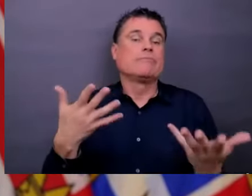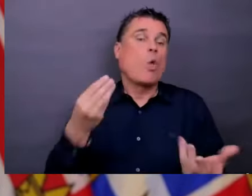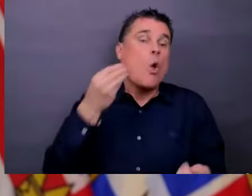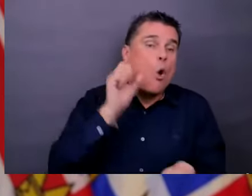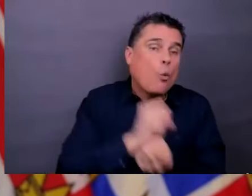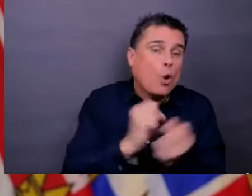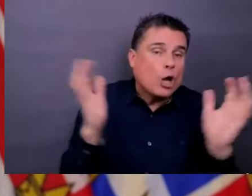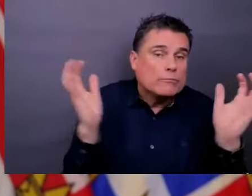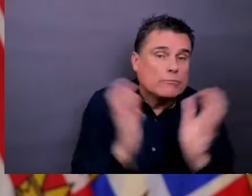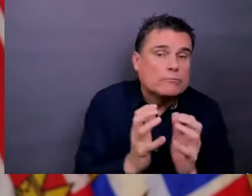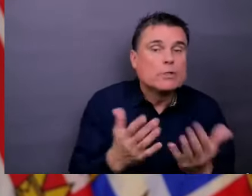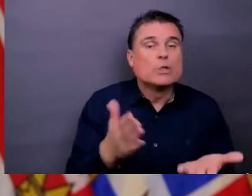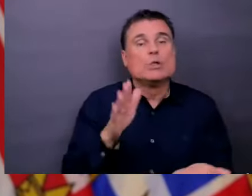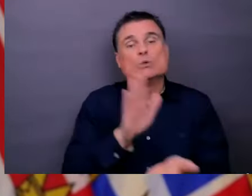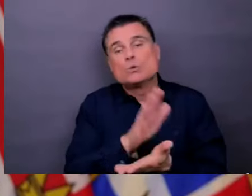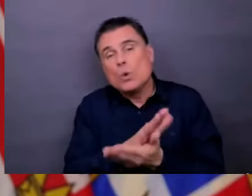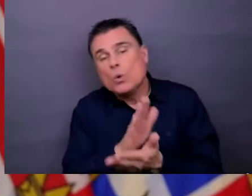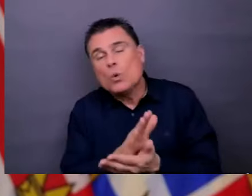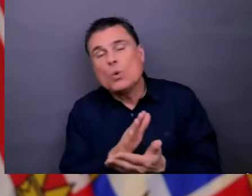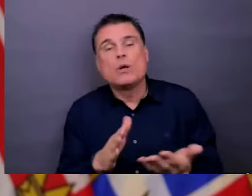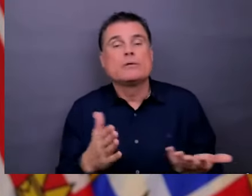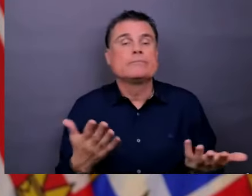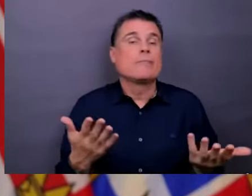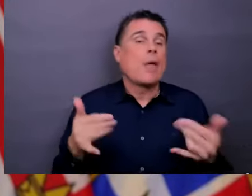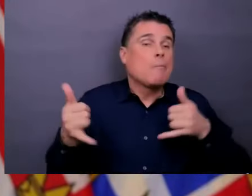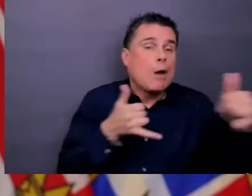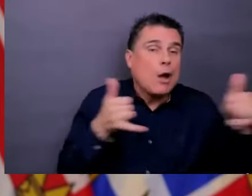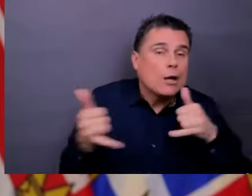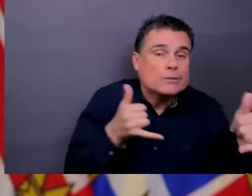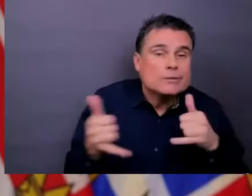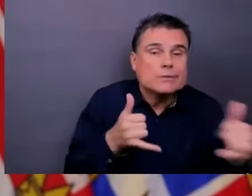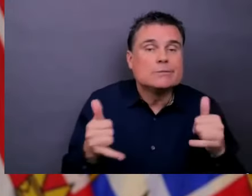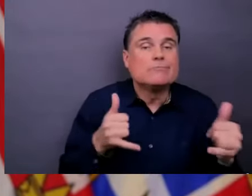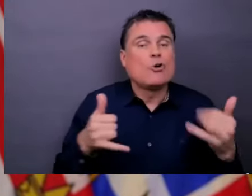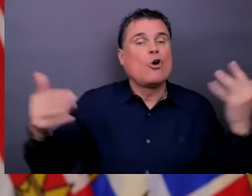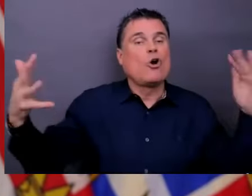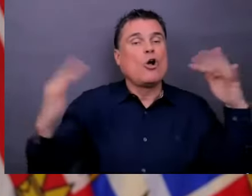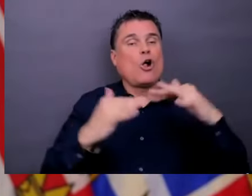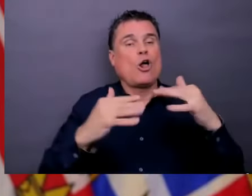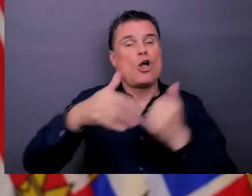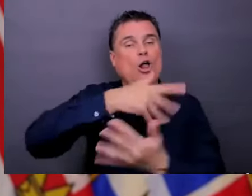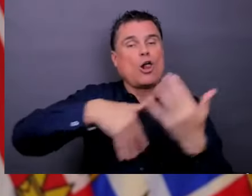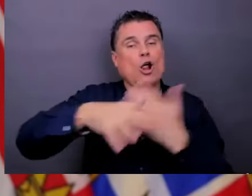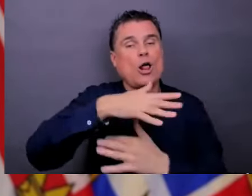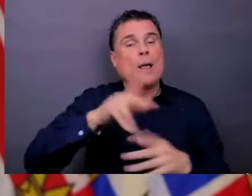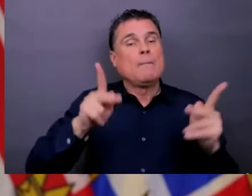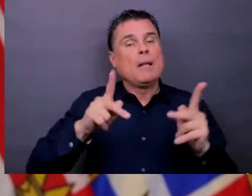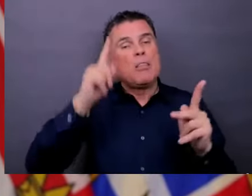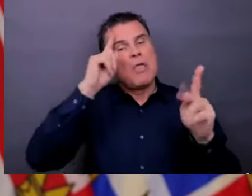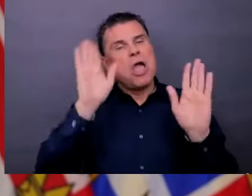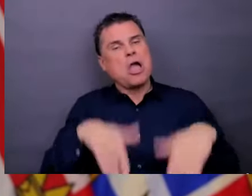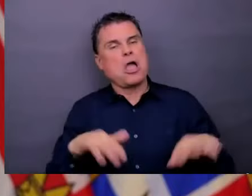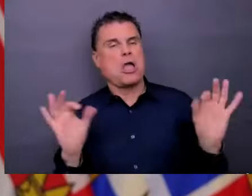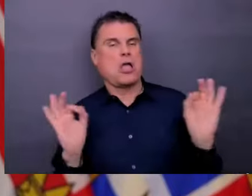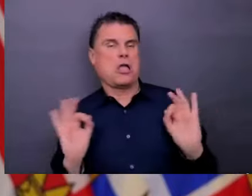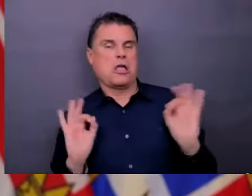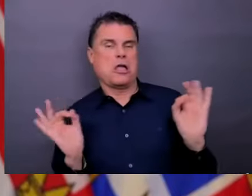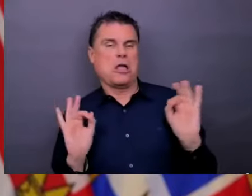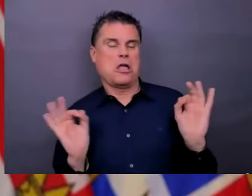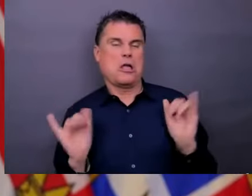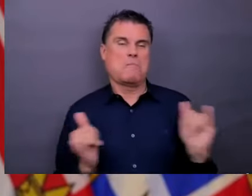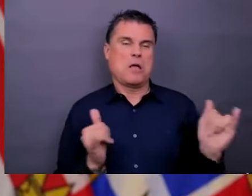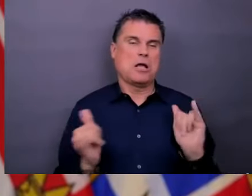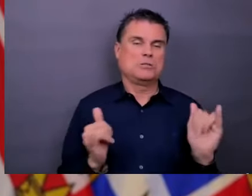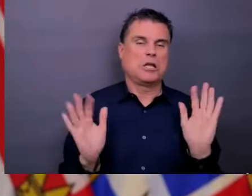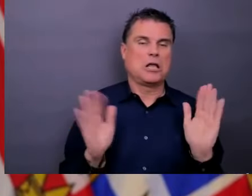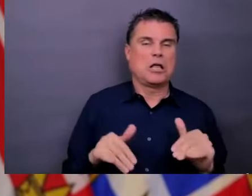you're not at risk or your family's not at risk, we know that that these types of events, we know of a games